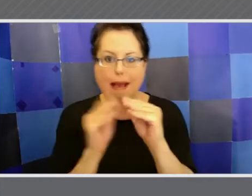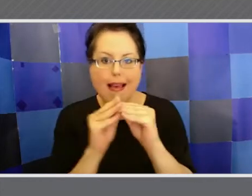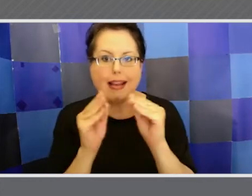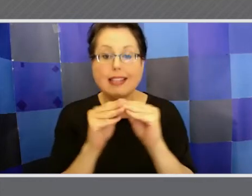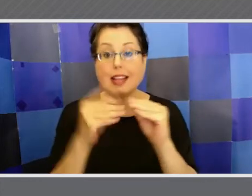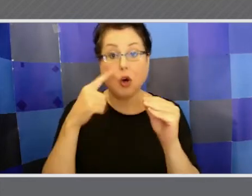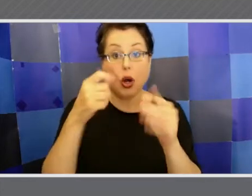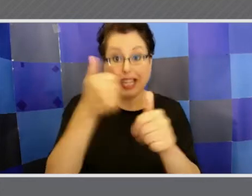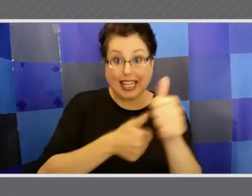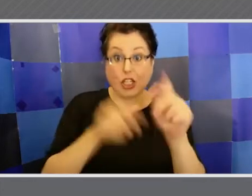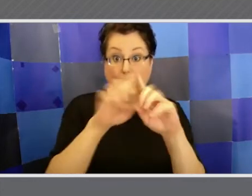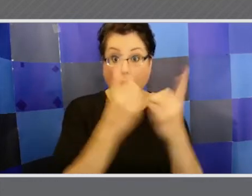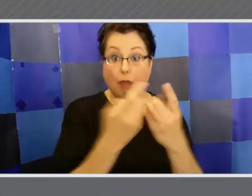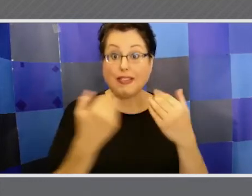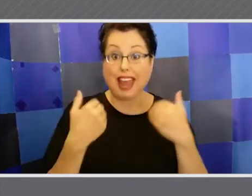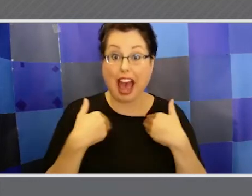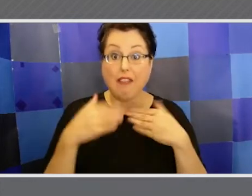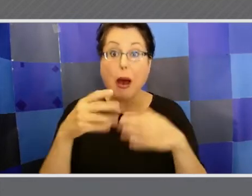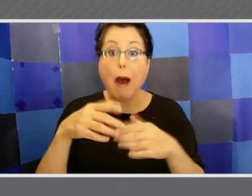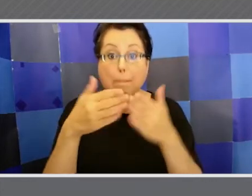a public tax forum.